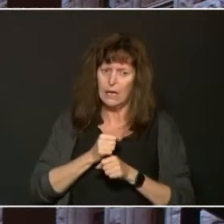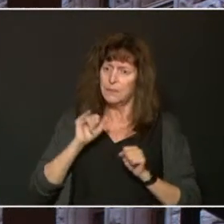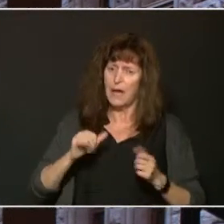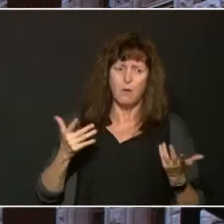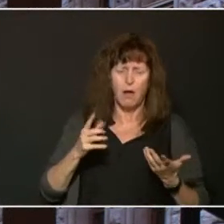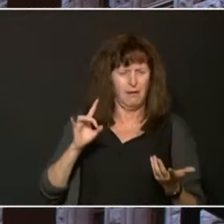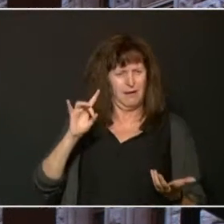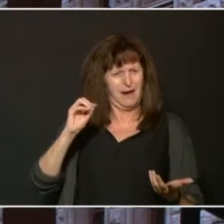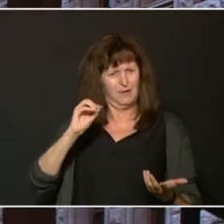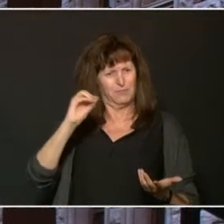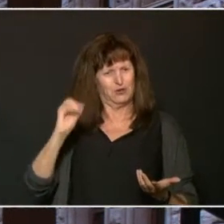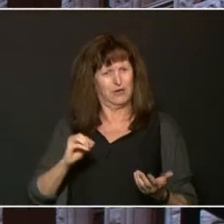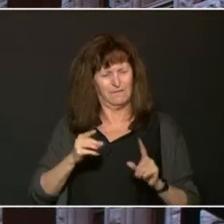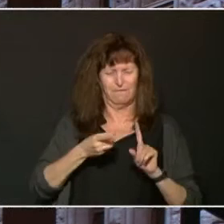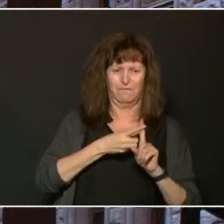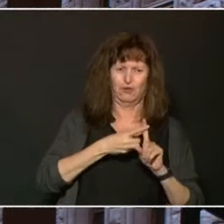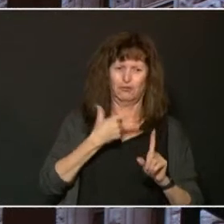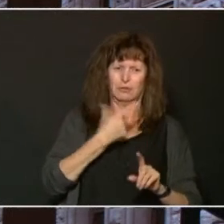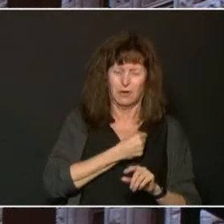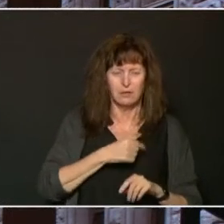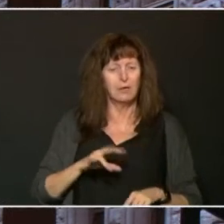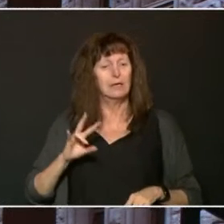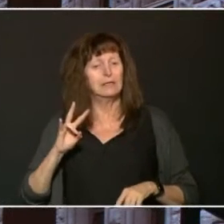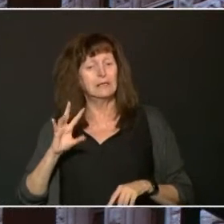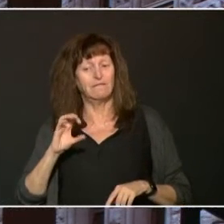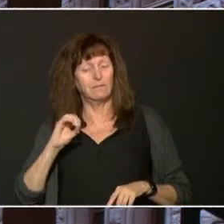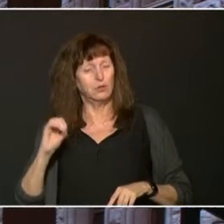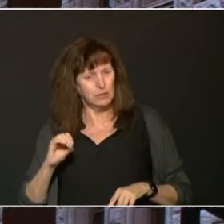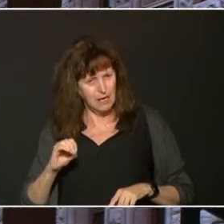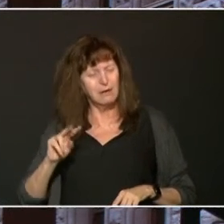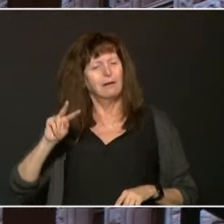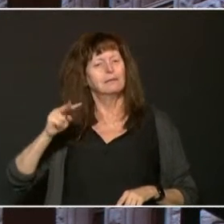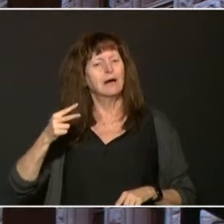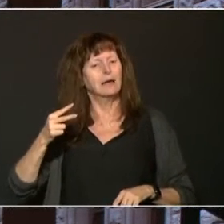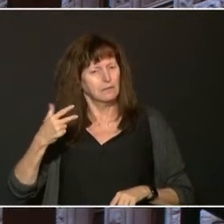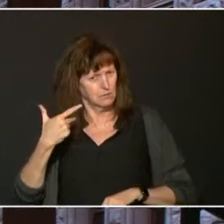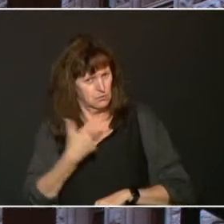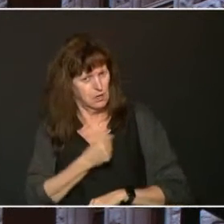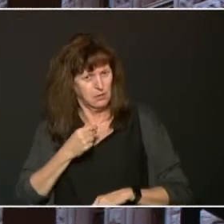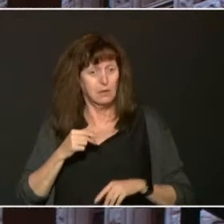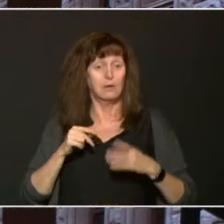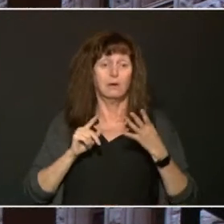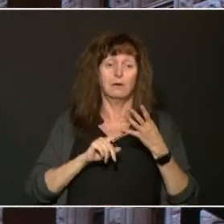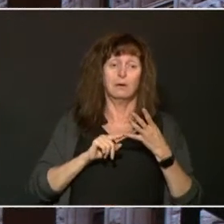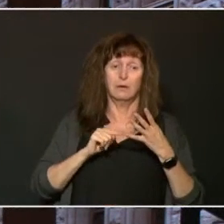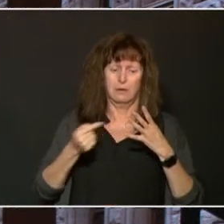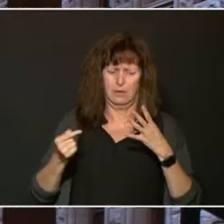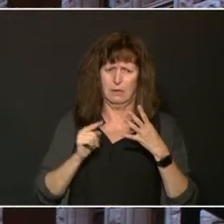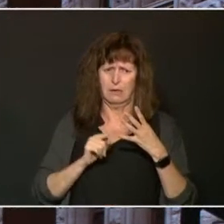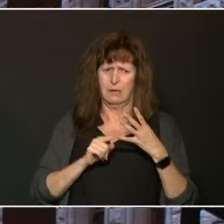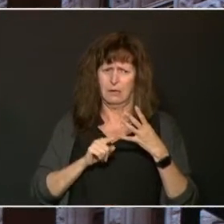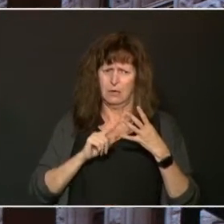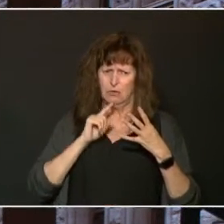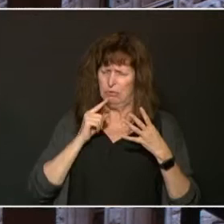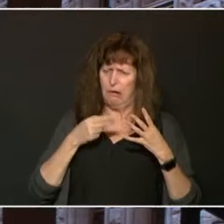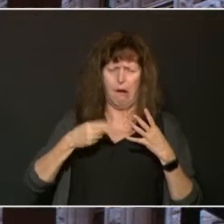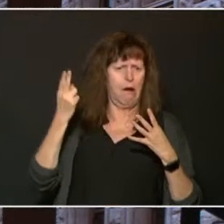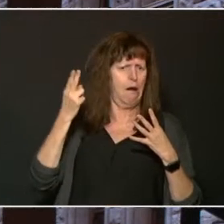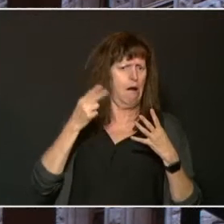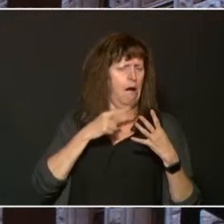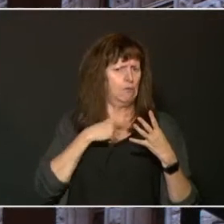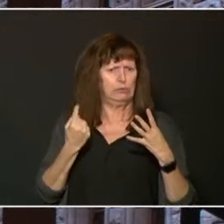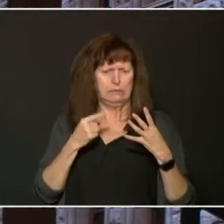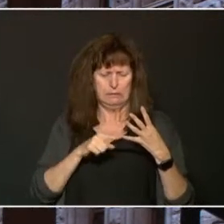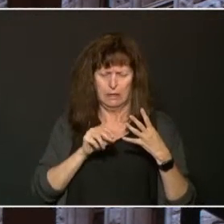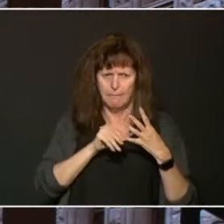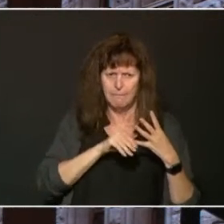modeling that shows that Delta is highly transmittable, and we would like the highest rate possible